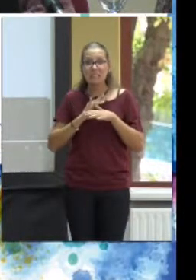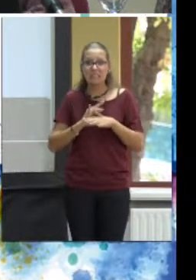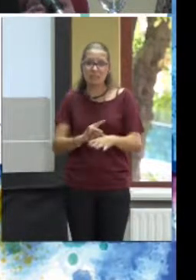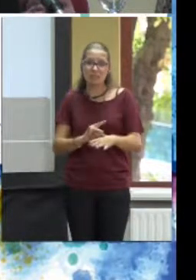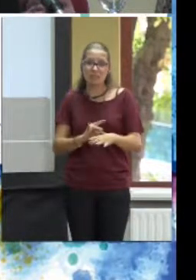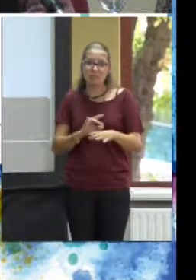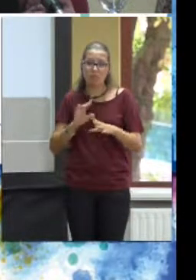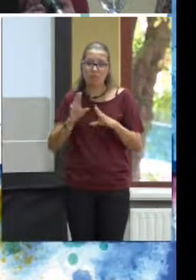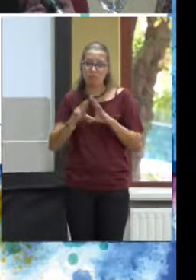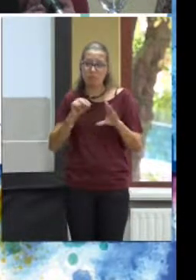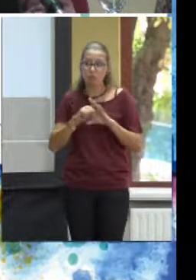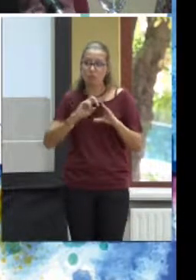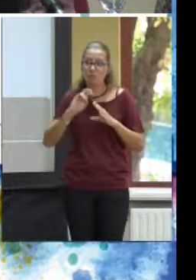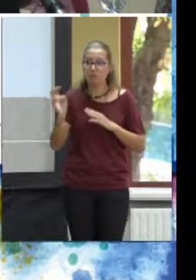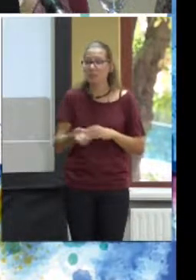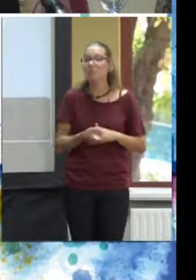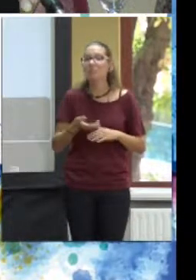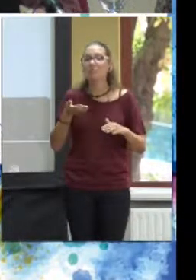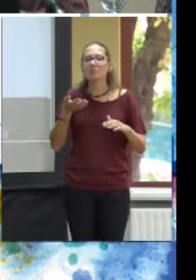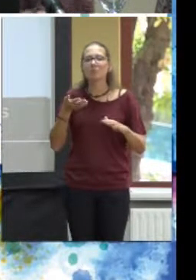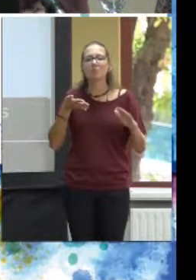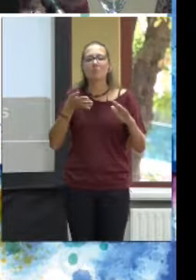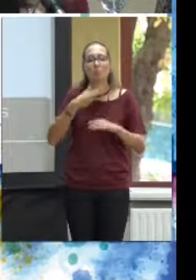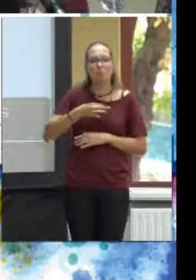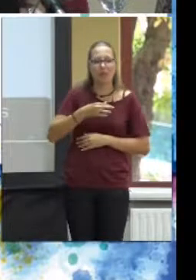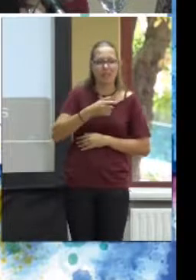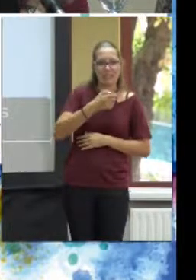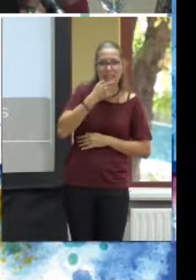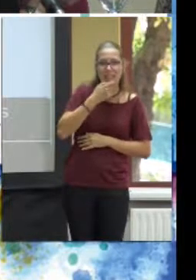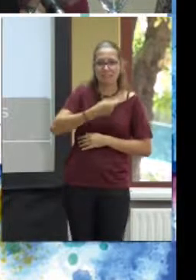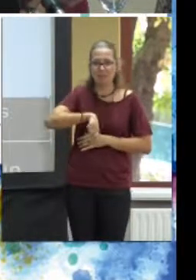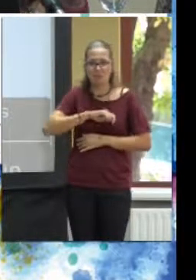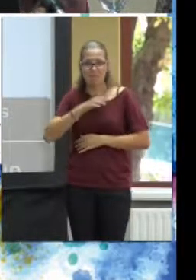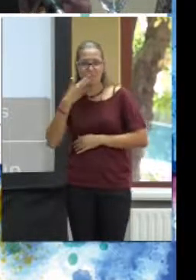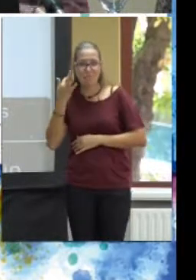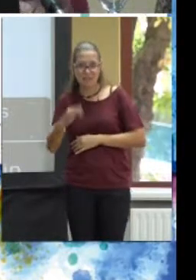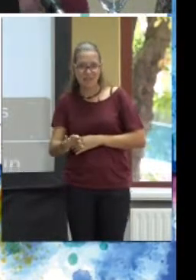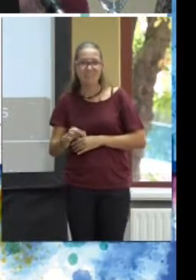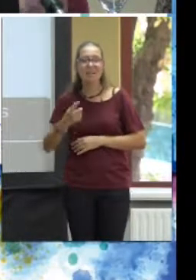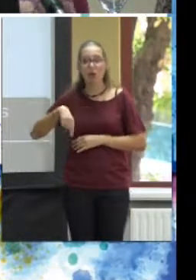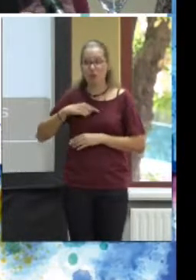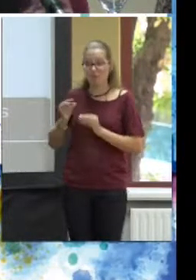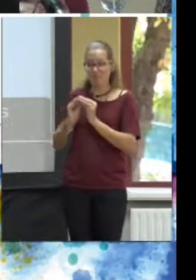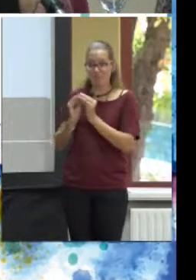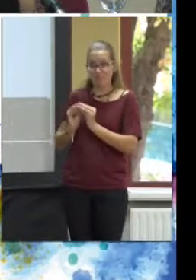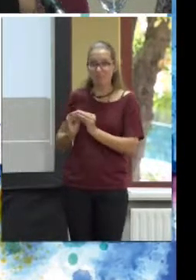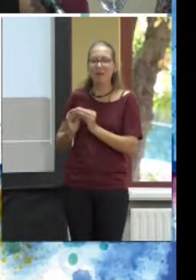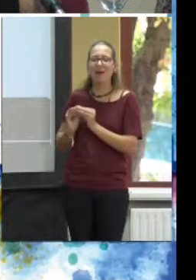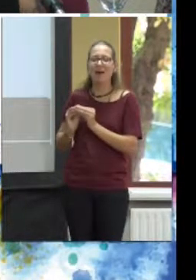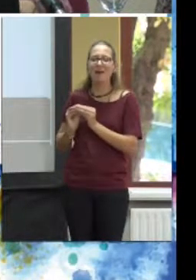is a multimedia guide in Spanish, English, and French, which has been developed in collaboration with